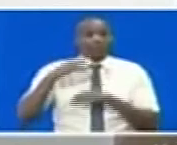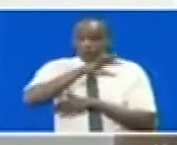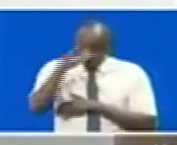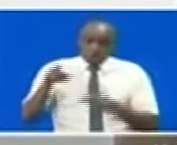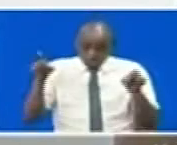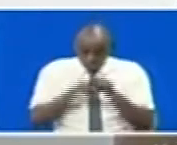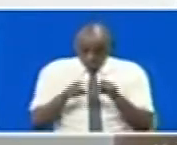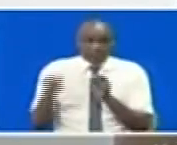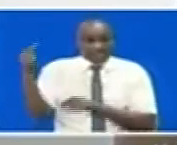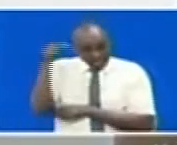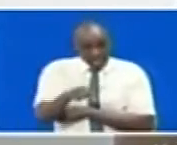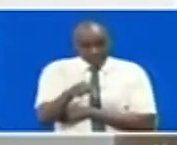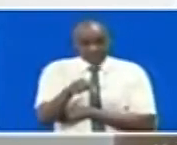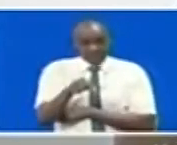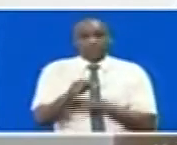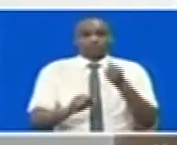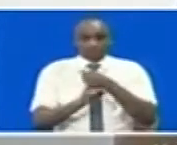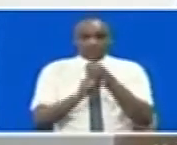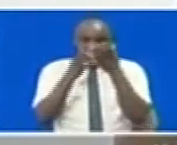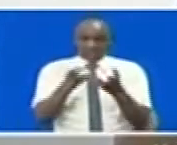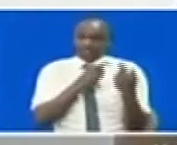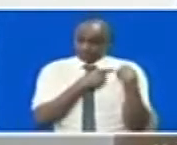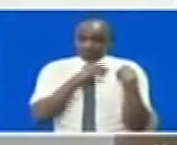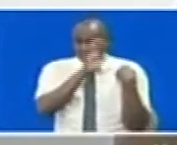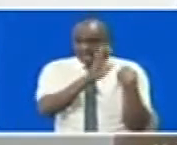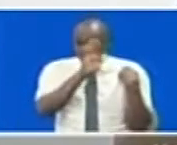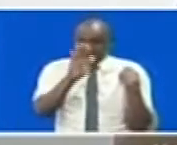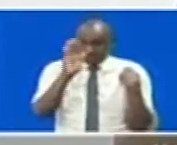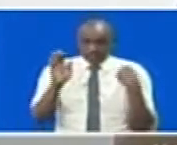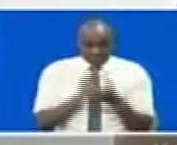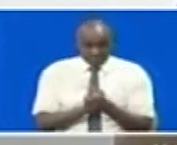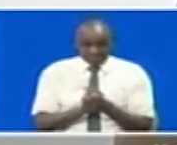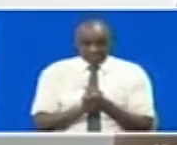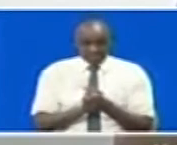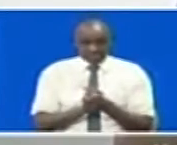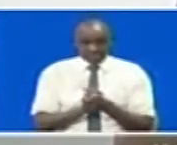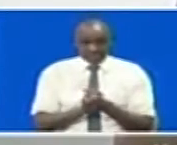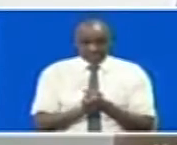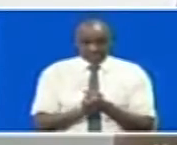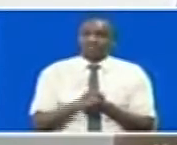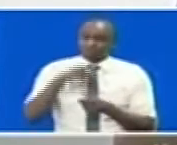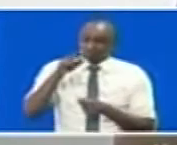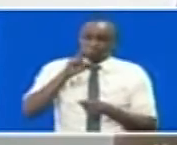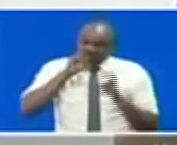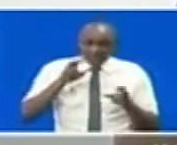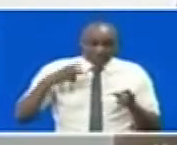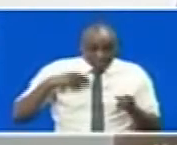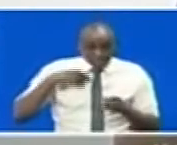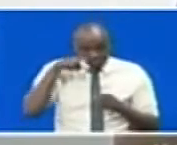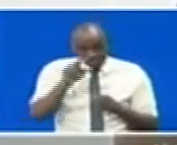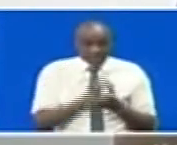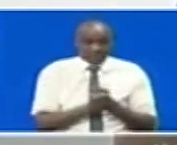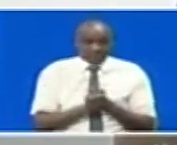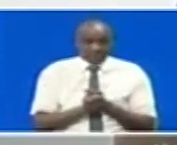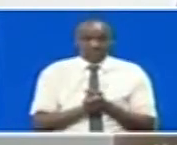else does what they ought to do, including those who are being absolved